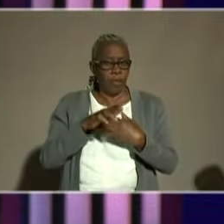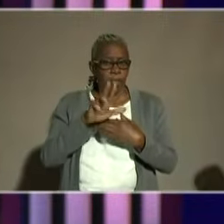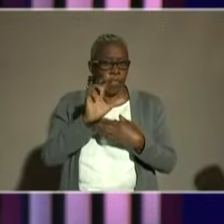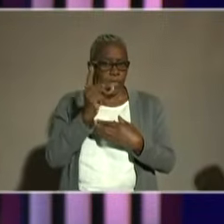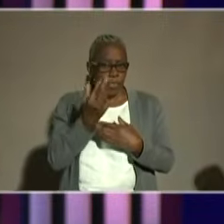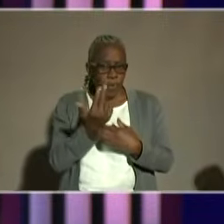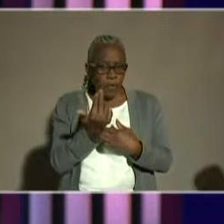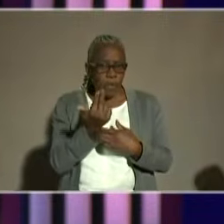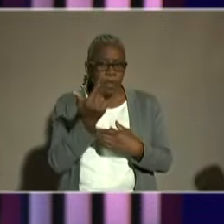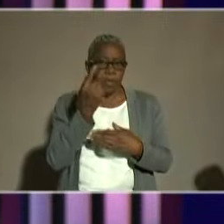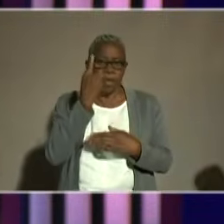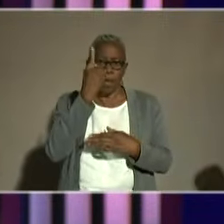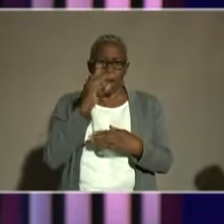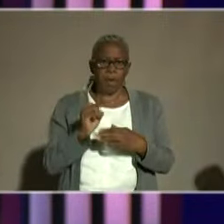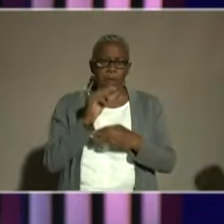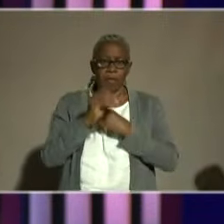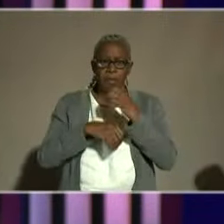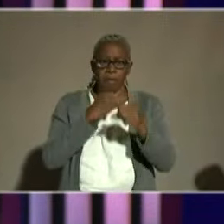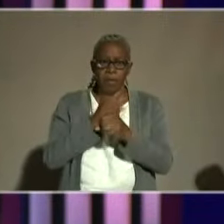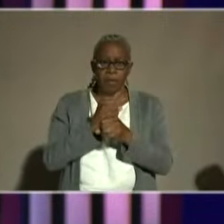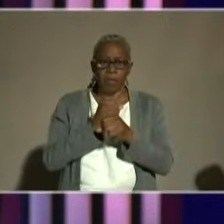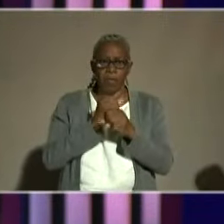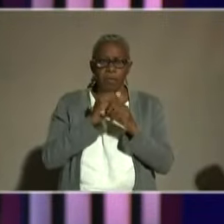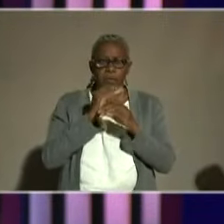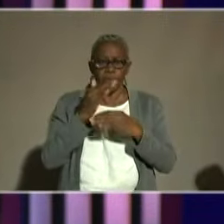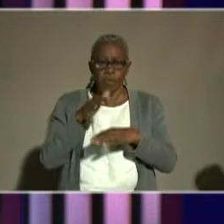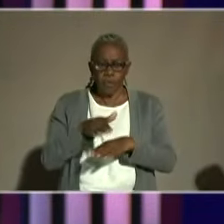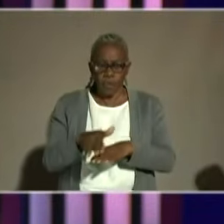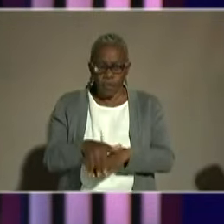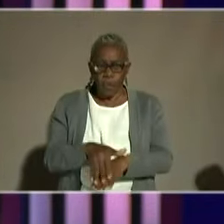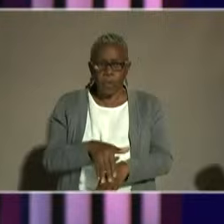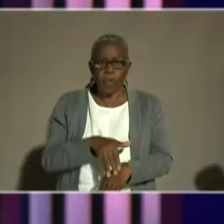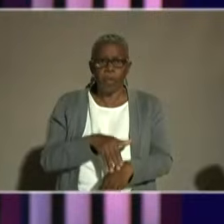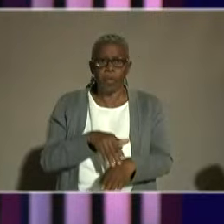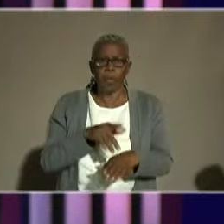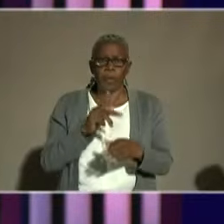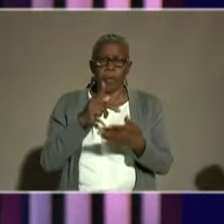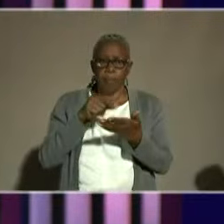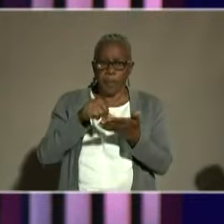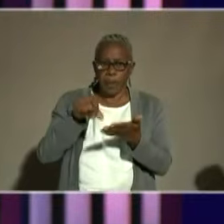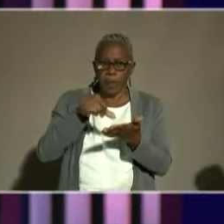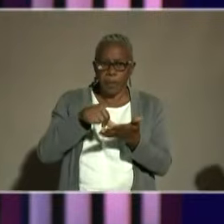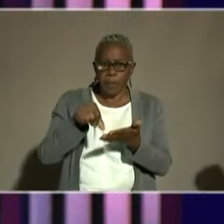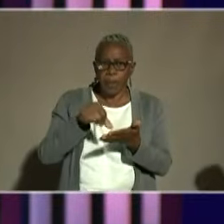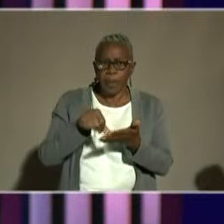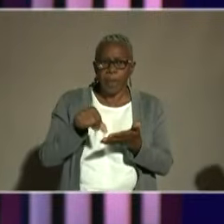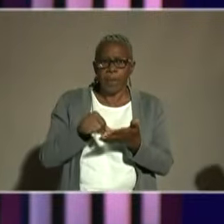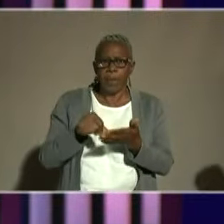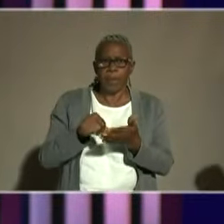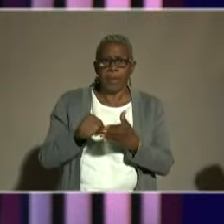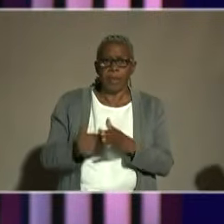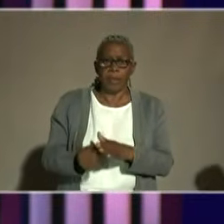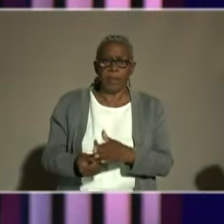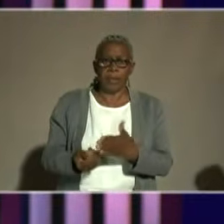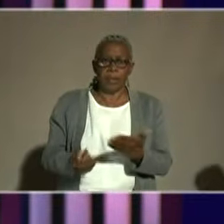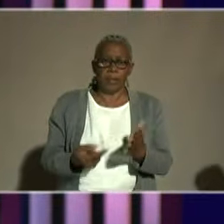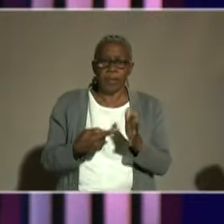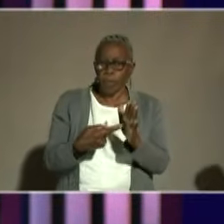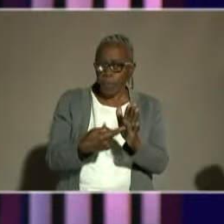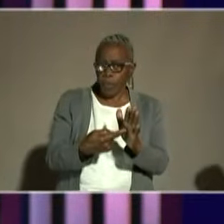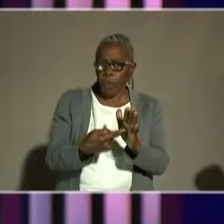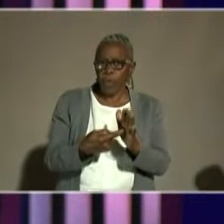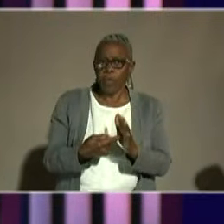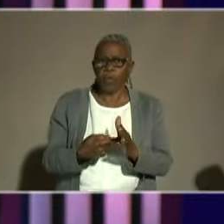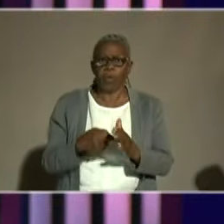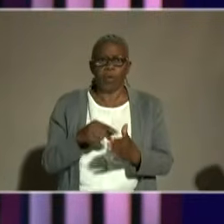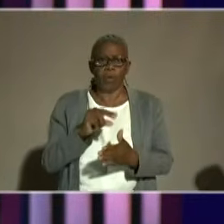years, steadfastly paying down debt. So that the debt to GDP ratio, which we inherited at 147% of